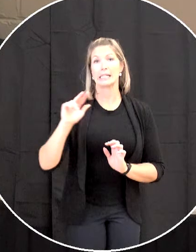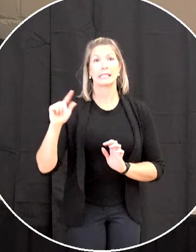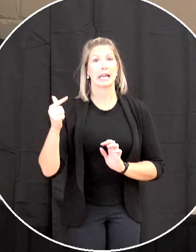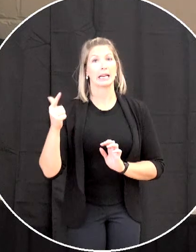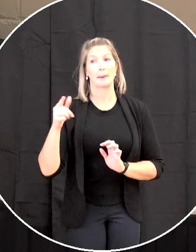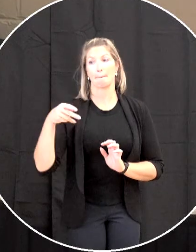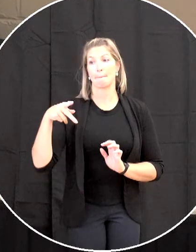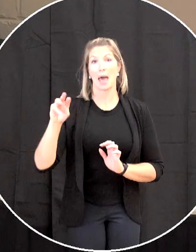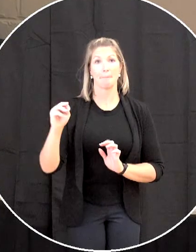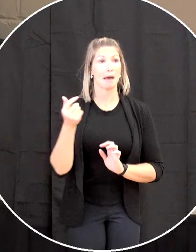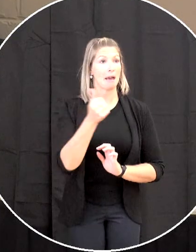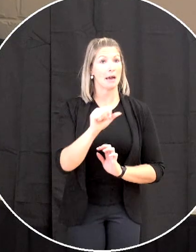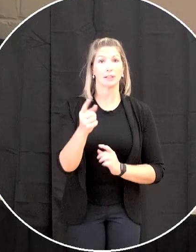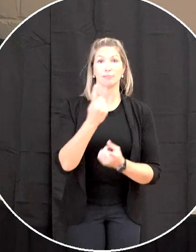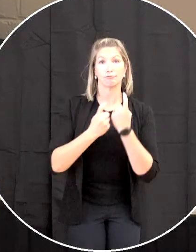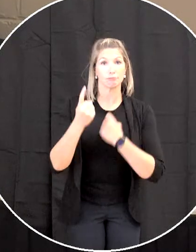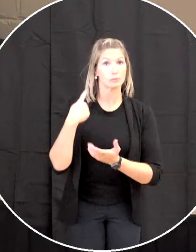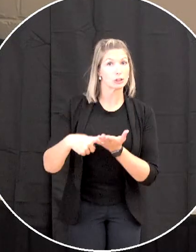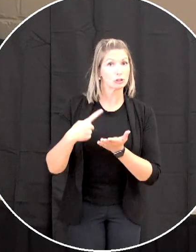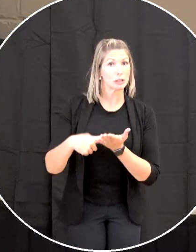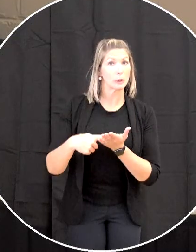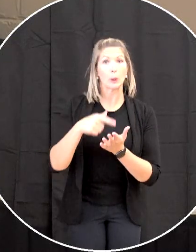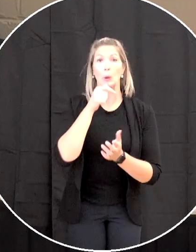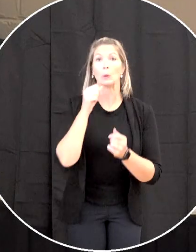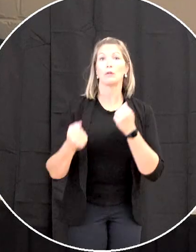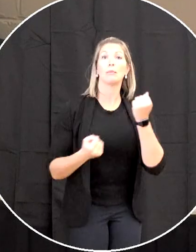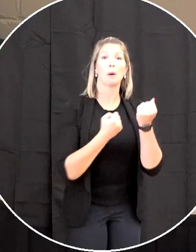Any discussion, question? All in favor?